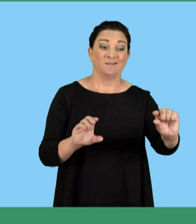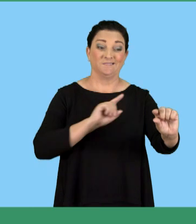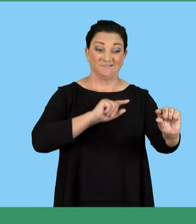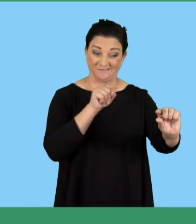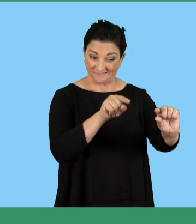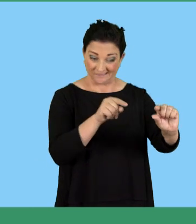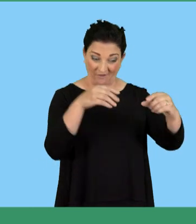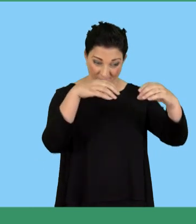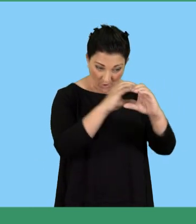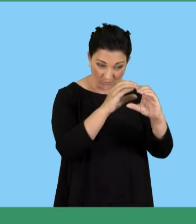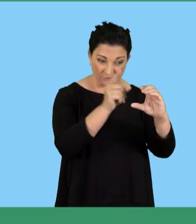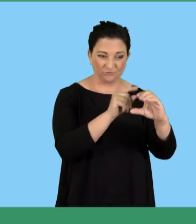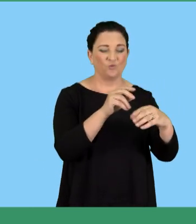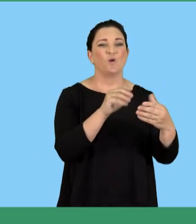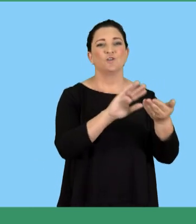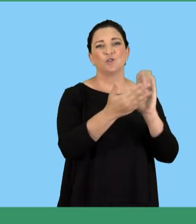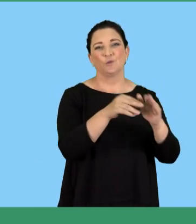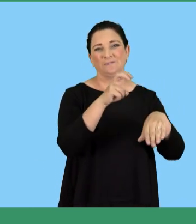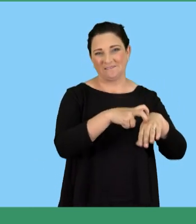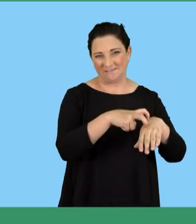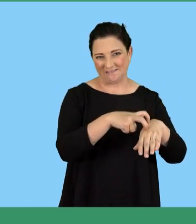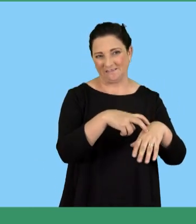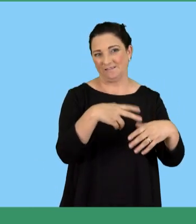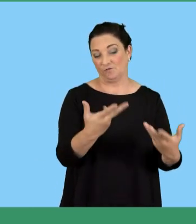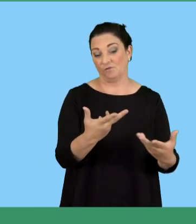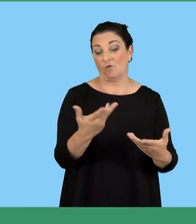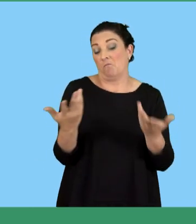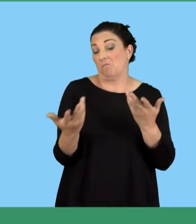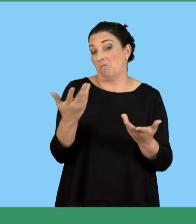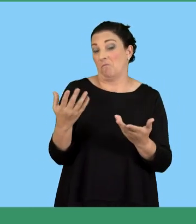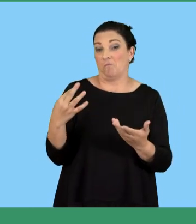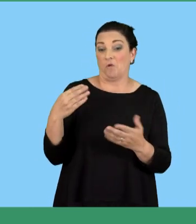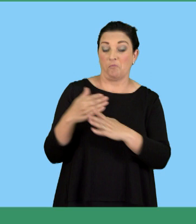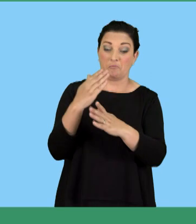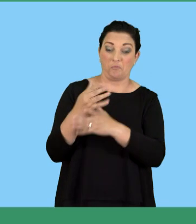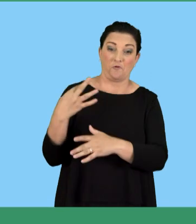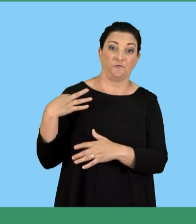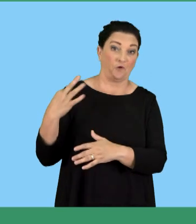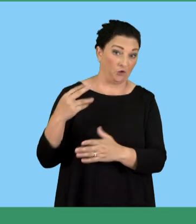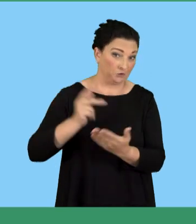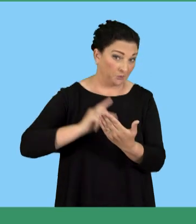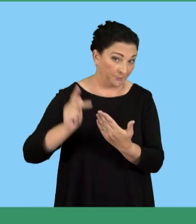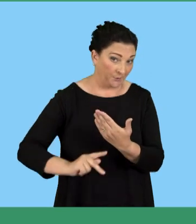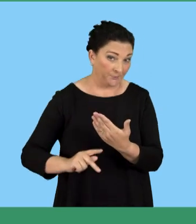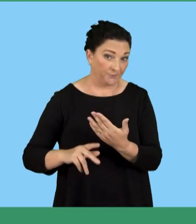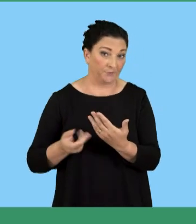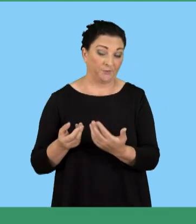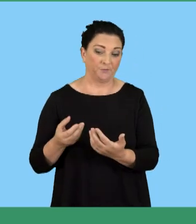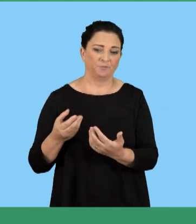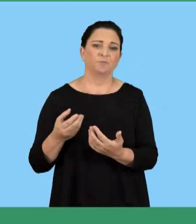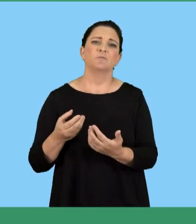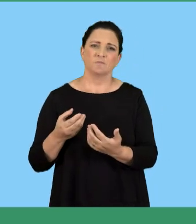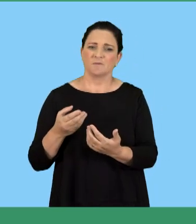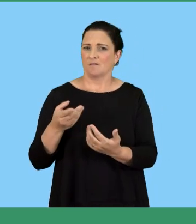focus on the needs of the community. They can be an employee volunteer program where employees contribute to the